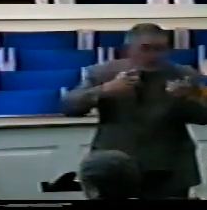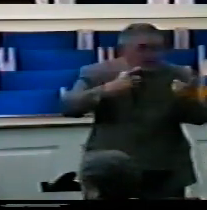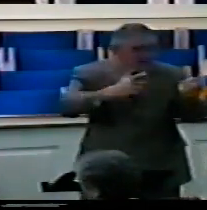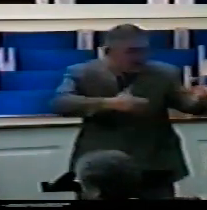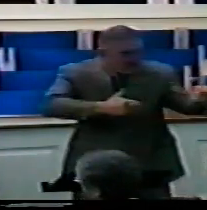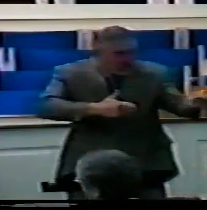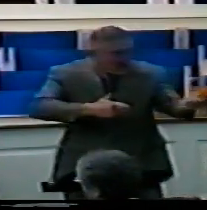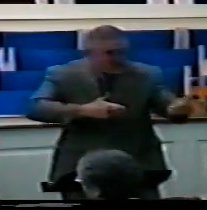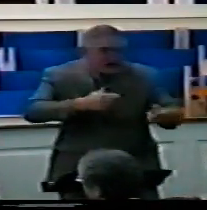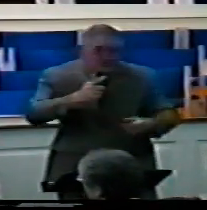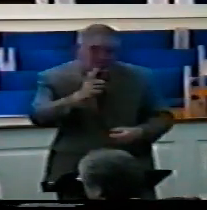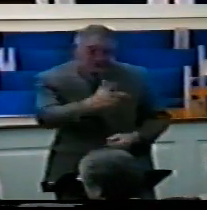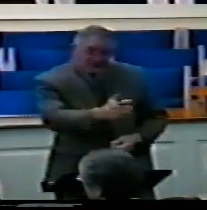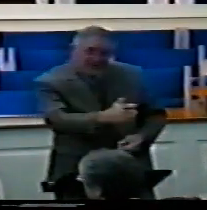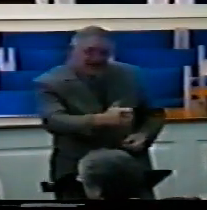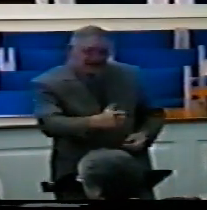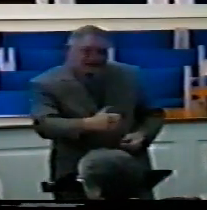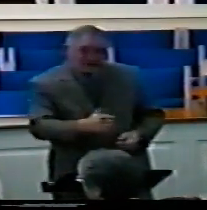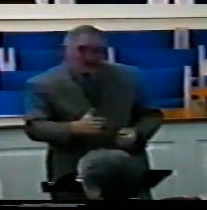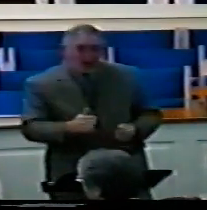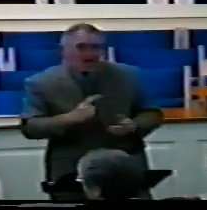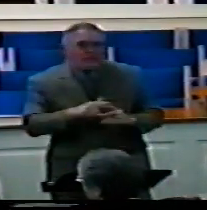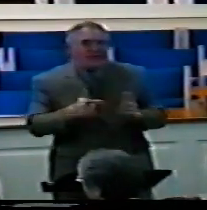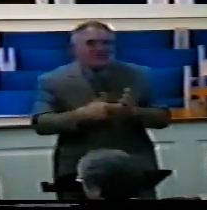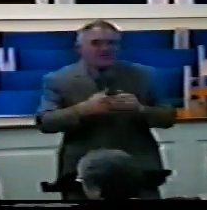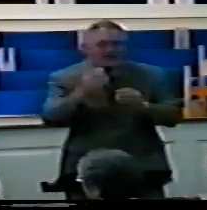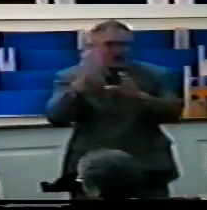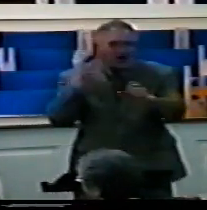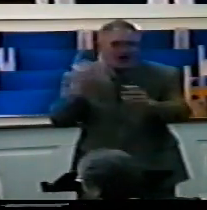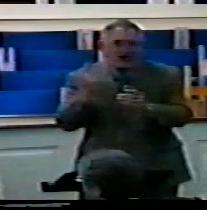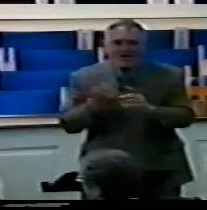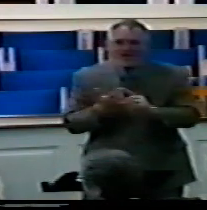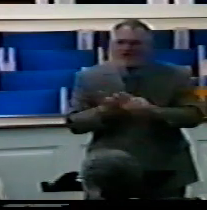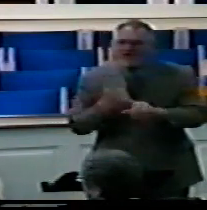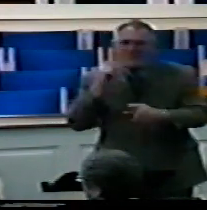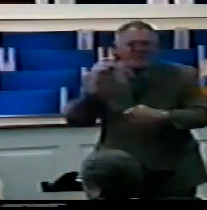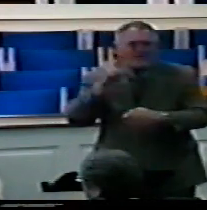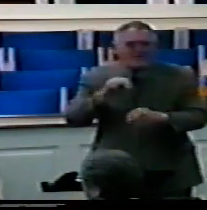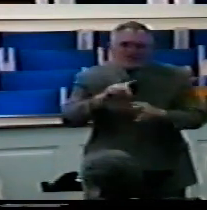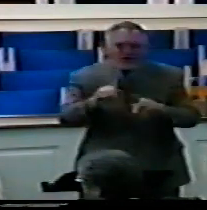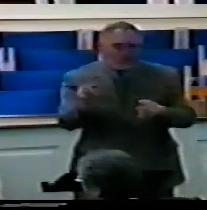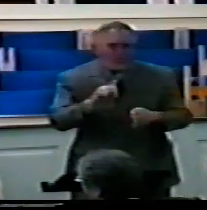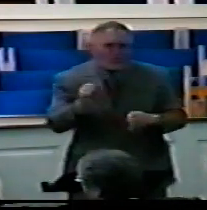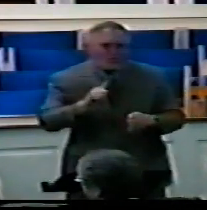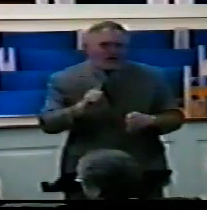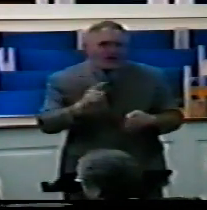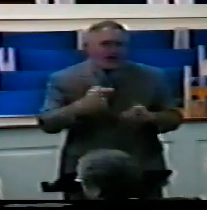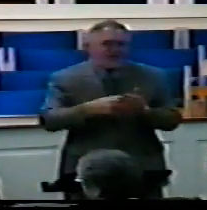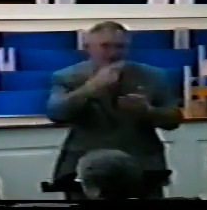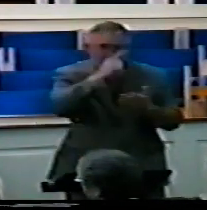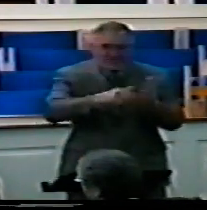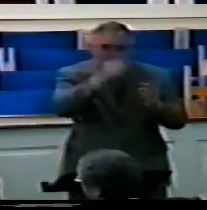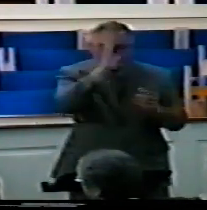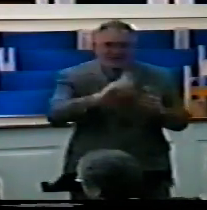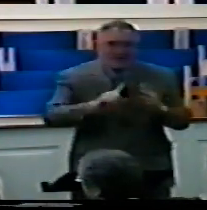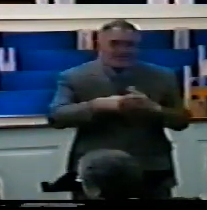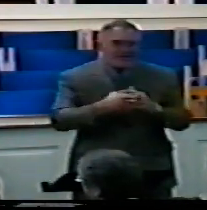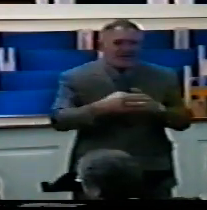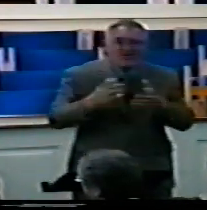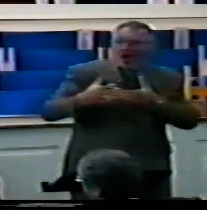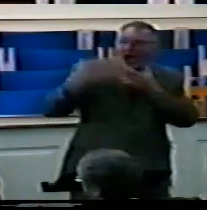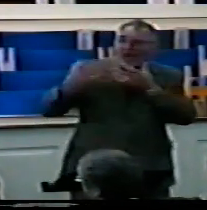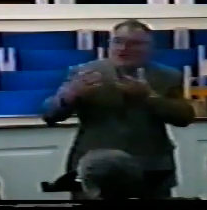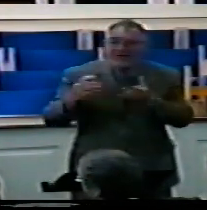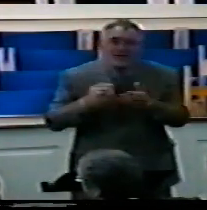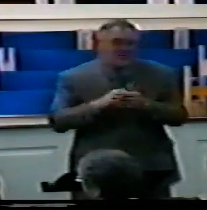nowhere. It had lights all over it coming up the road. And they started hollering, it's the American military. It was during the occupation. They